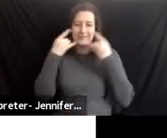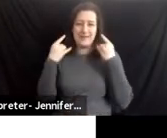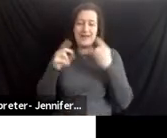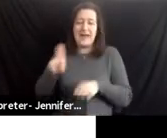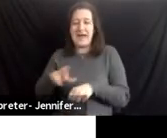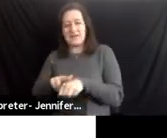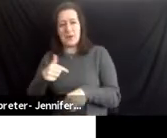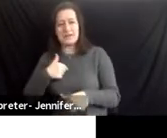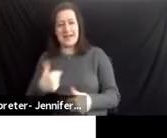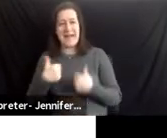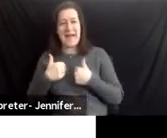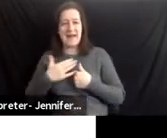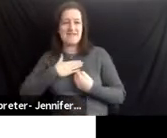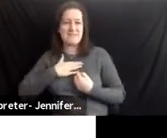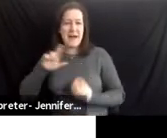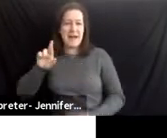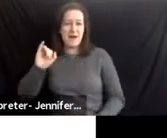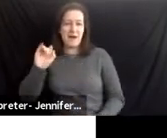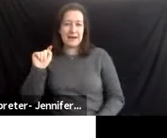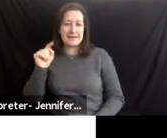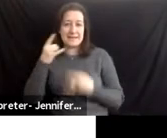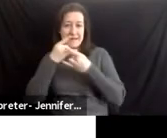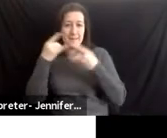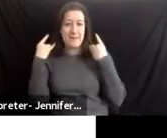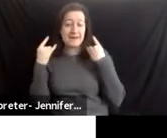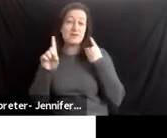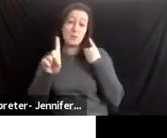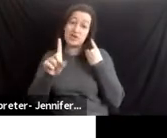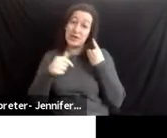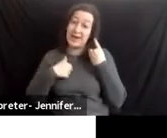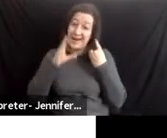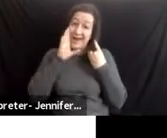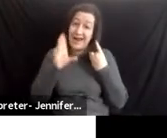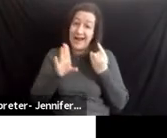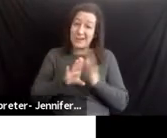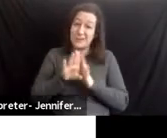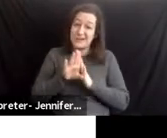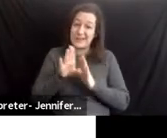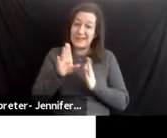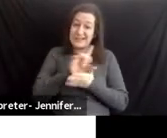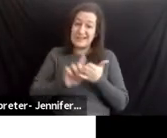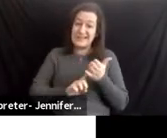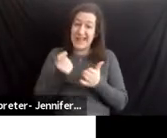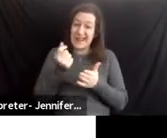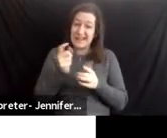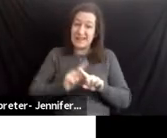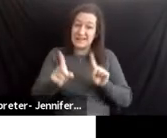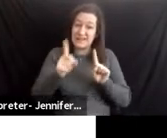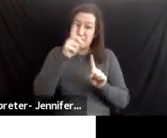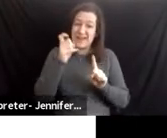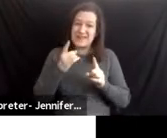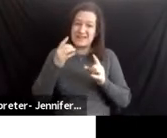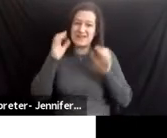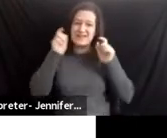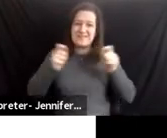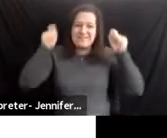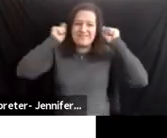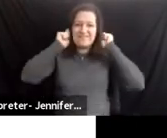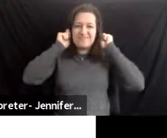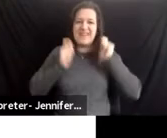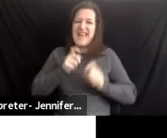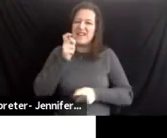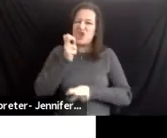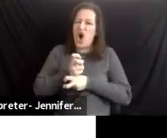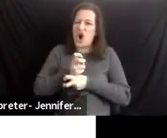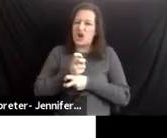mask, which, by the way, I would design differently because it's a little hard to put on, but I love it. And when I walk